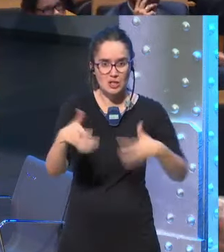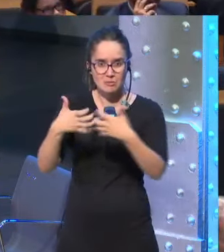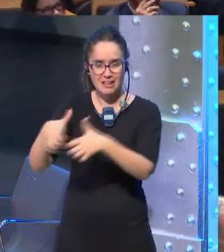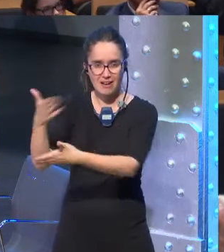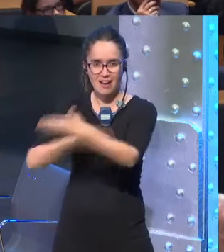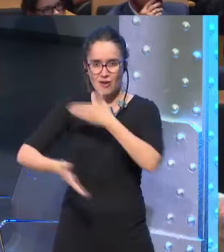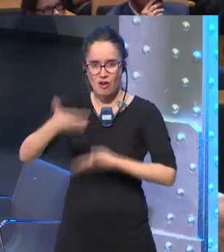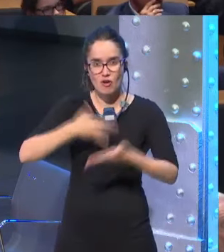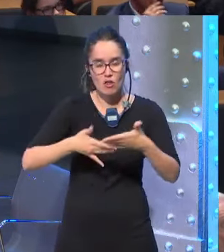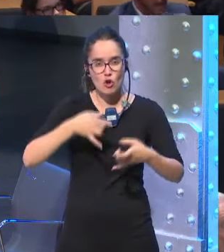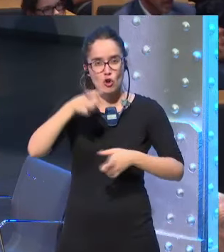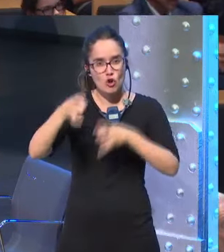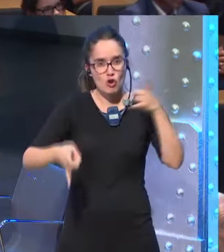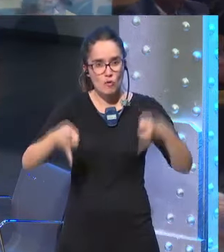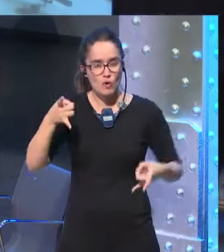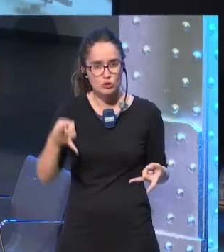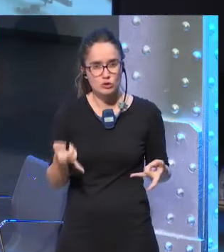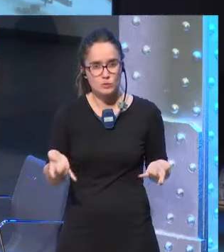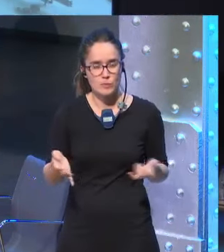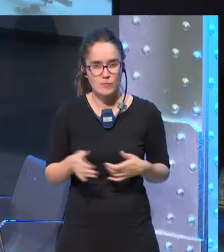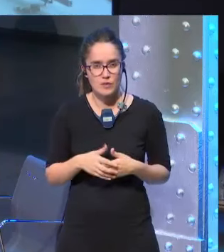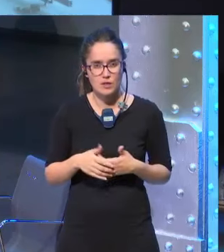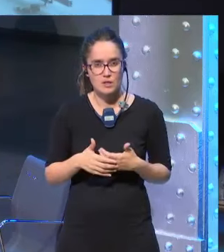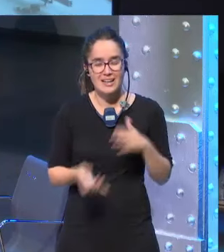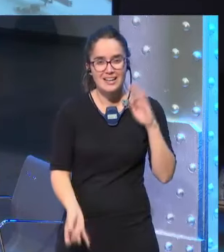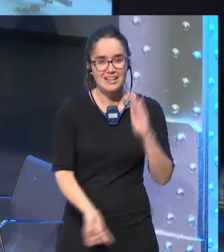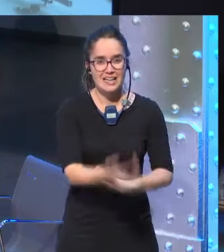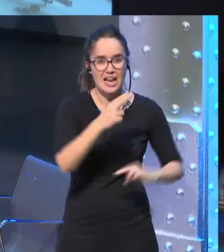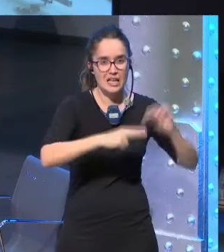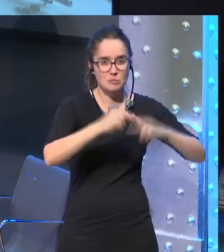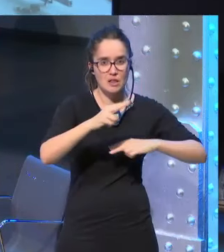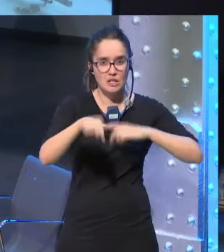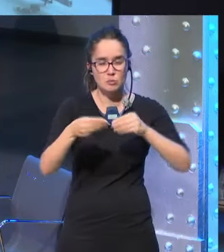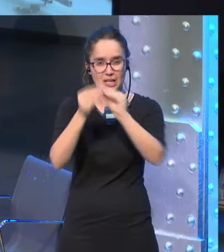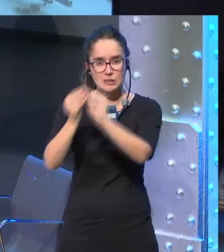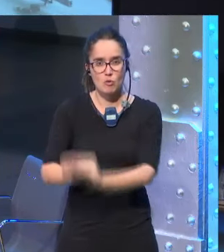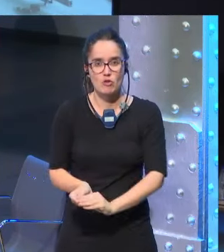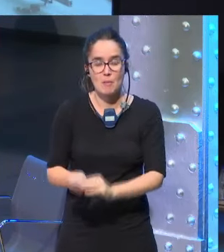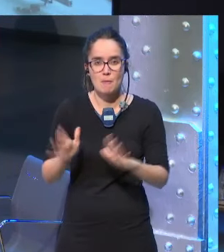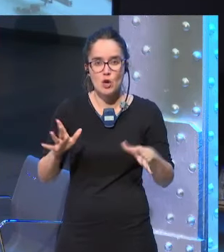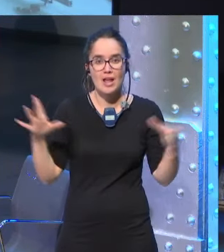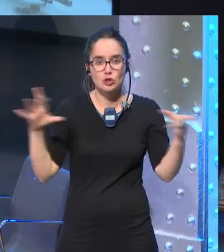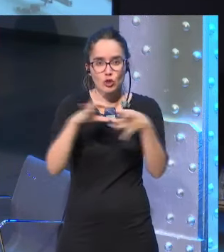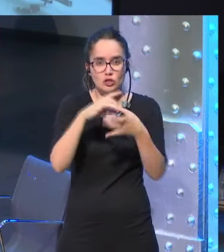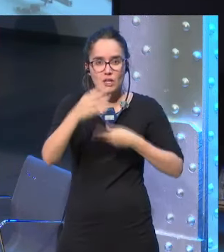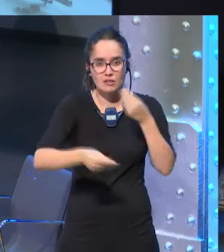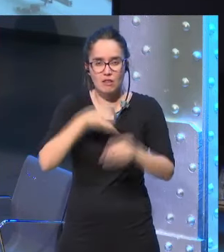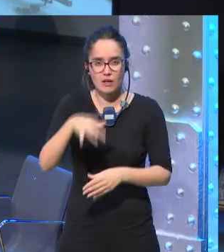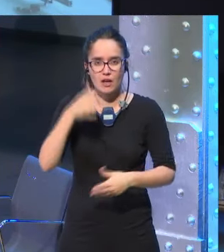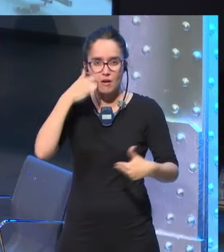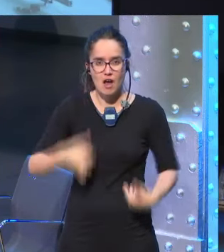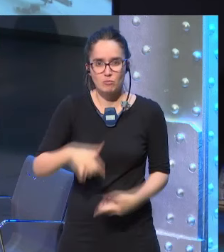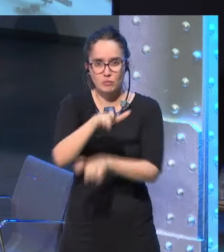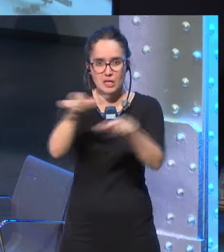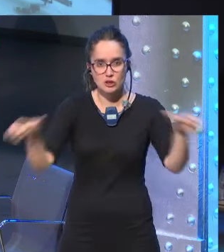parts, and the humans do the connections because they're very fast, they're very agile, they see the details well,